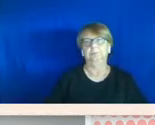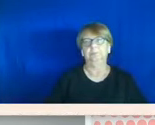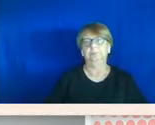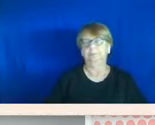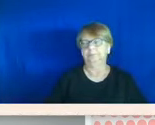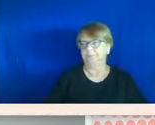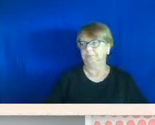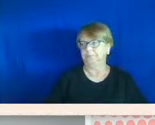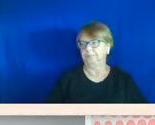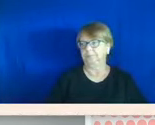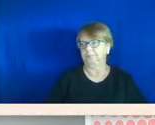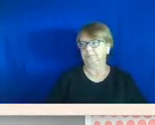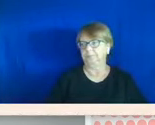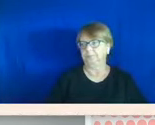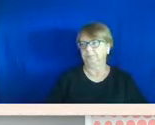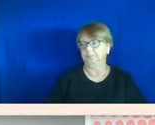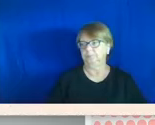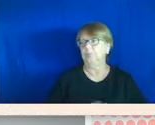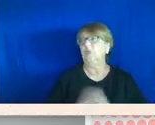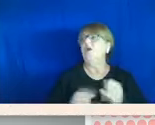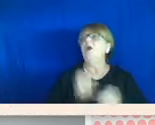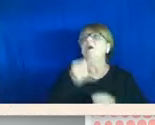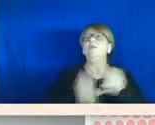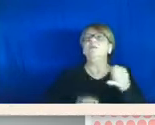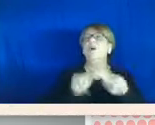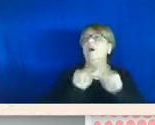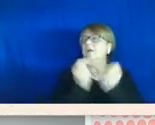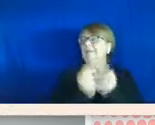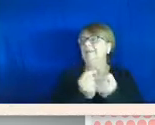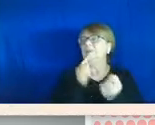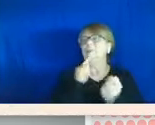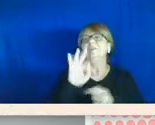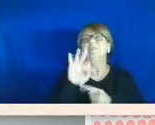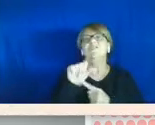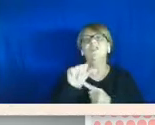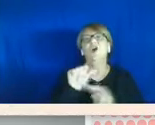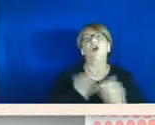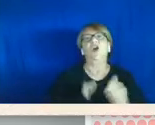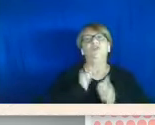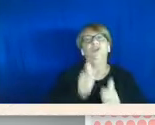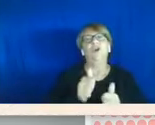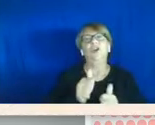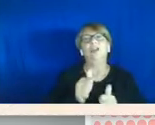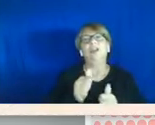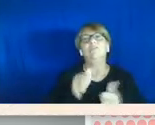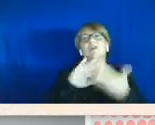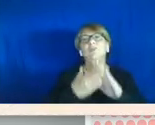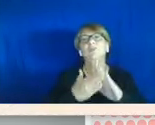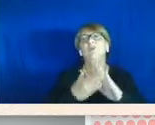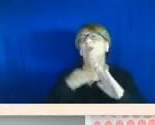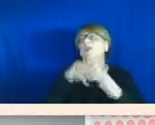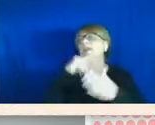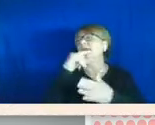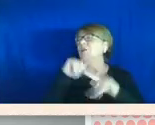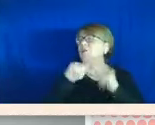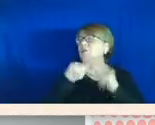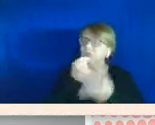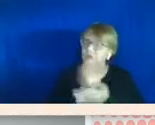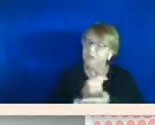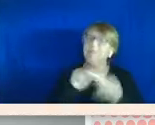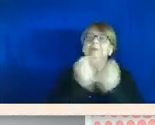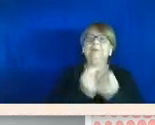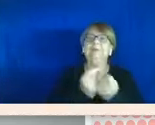And the final team that I want to talk about is the Florida Assertive Community Treatment Team, or FACT. So this